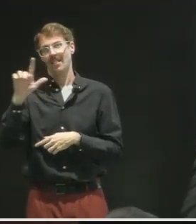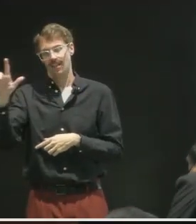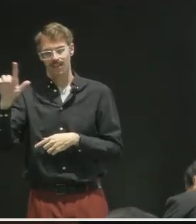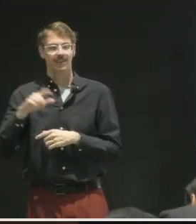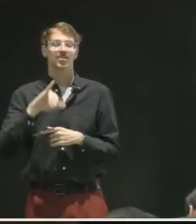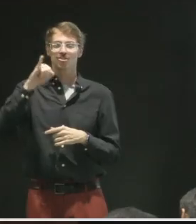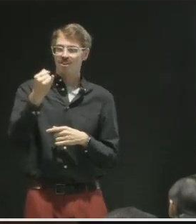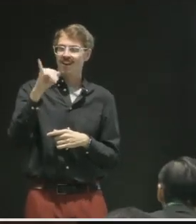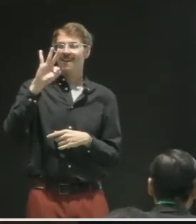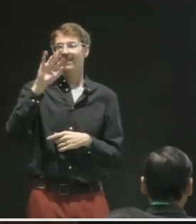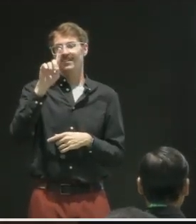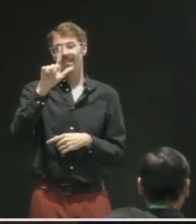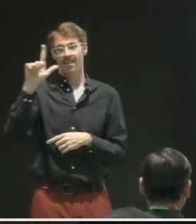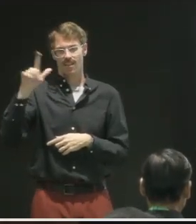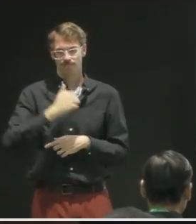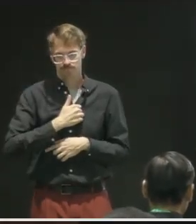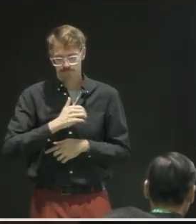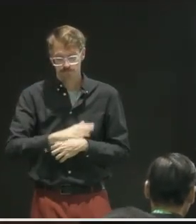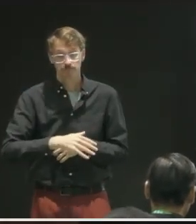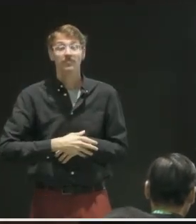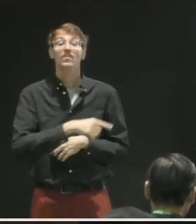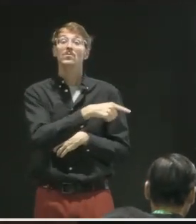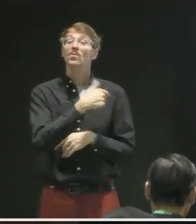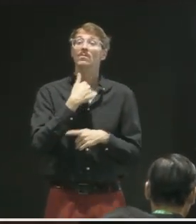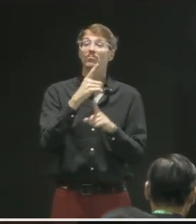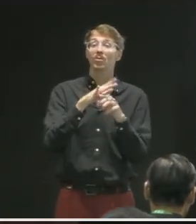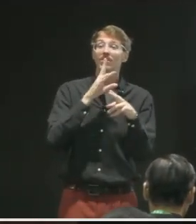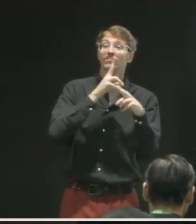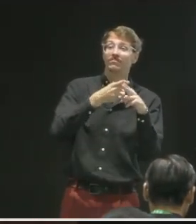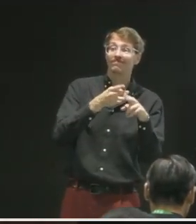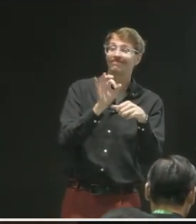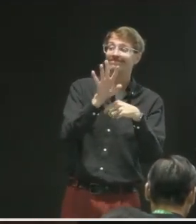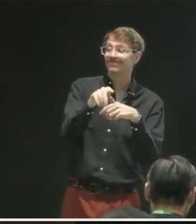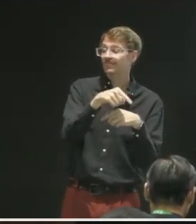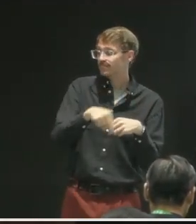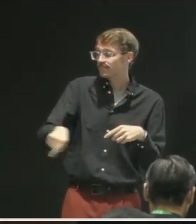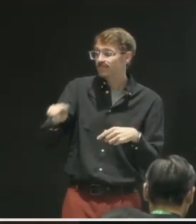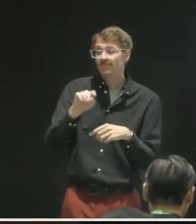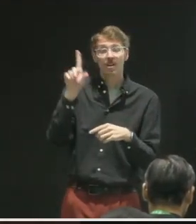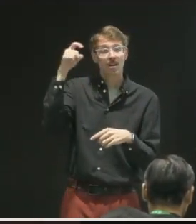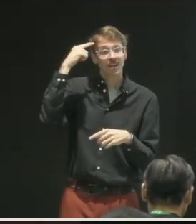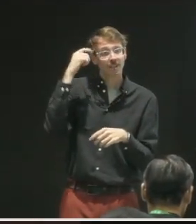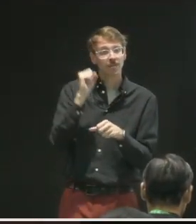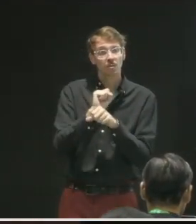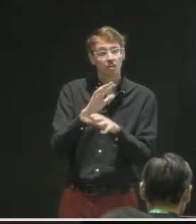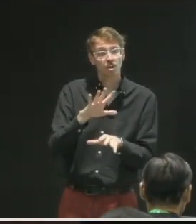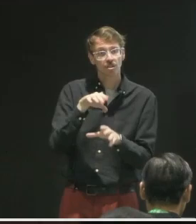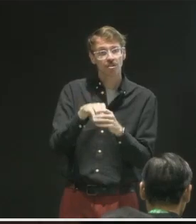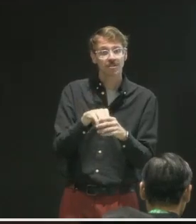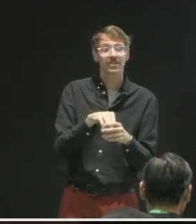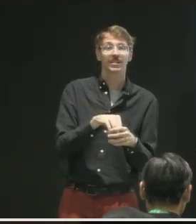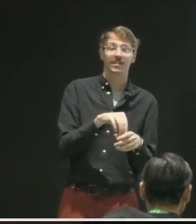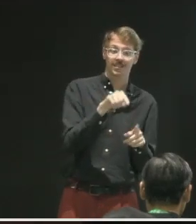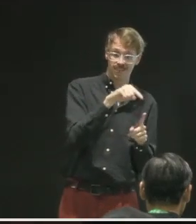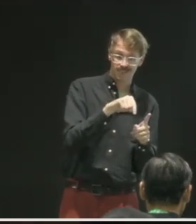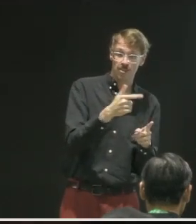to nominate the government officials who work in DLL sector, gender sector, and representatives from